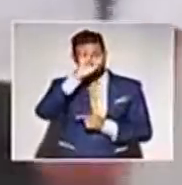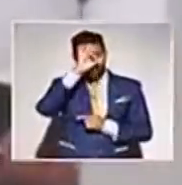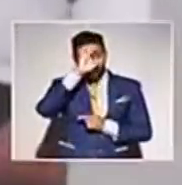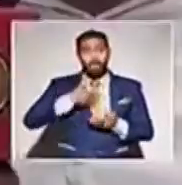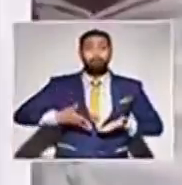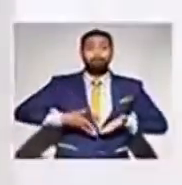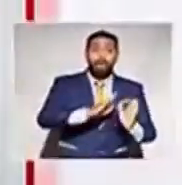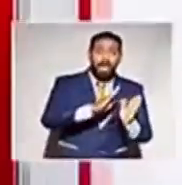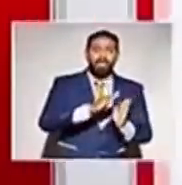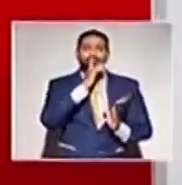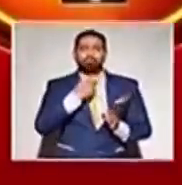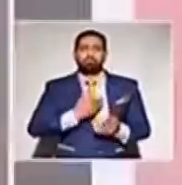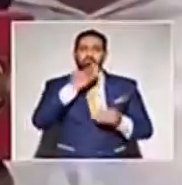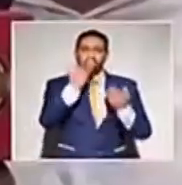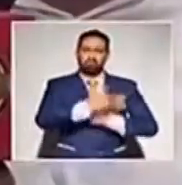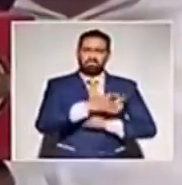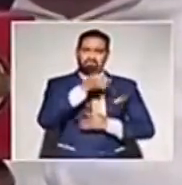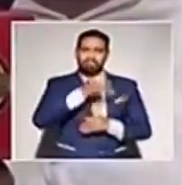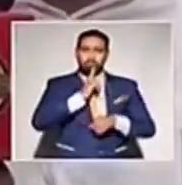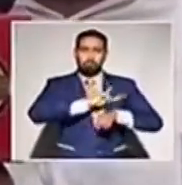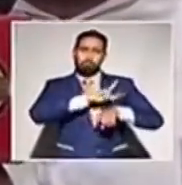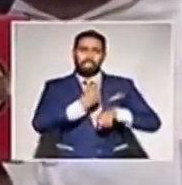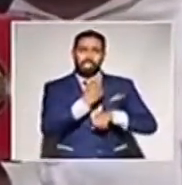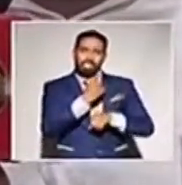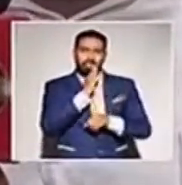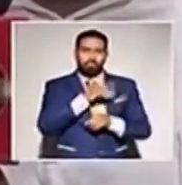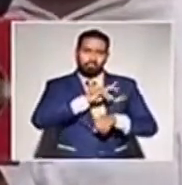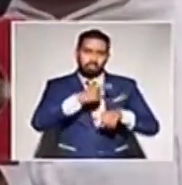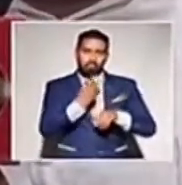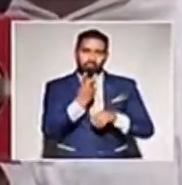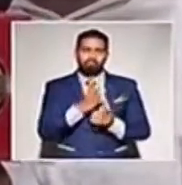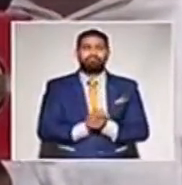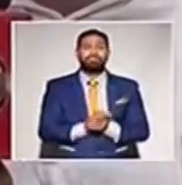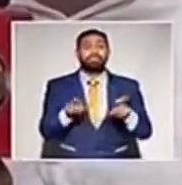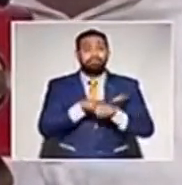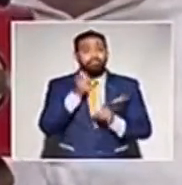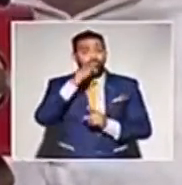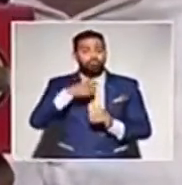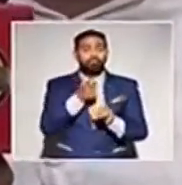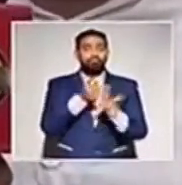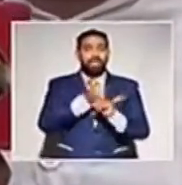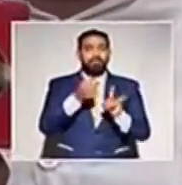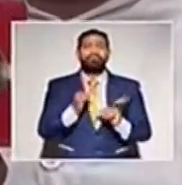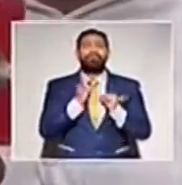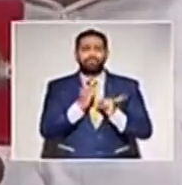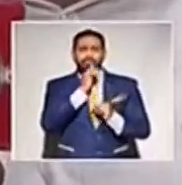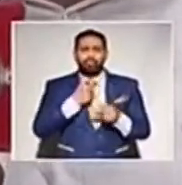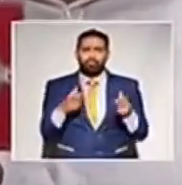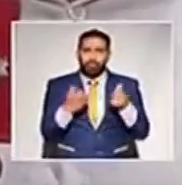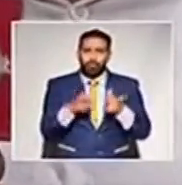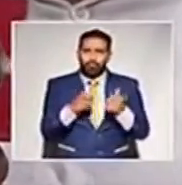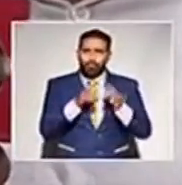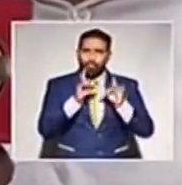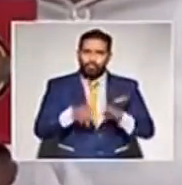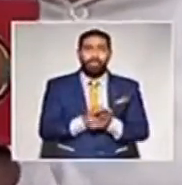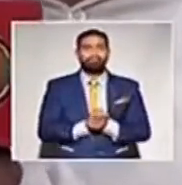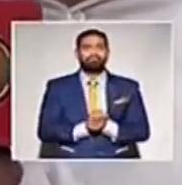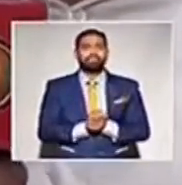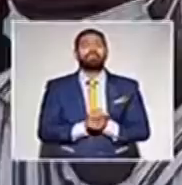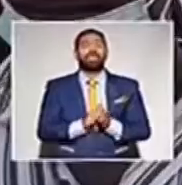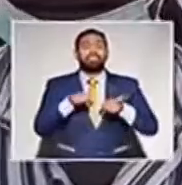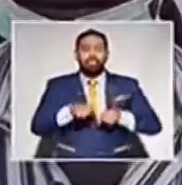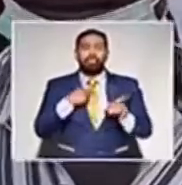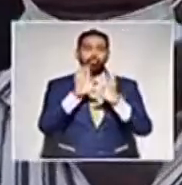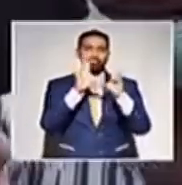protest. People who have been affected by the ongoing crisis are saying they are rallying for a common cause regardless of any